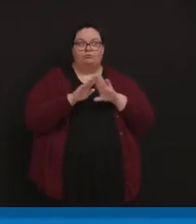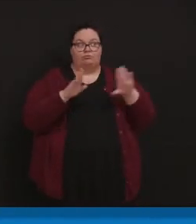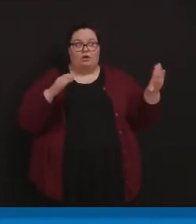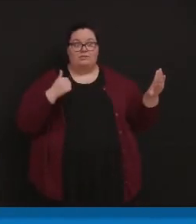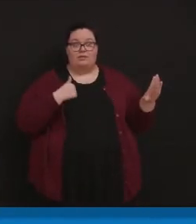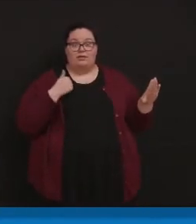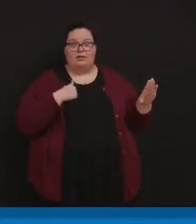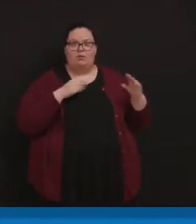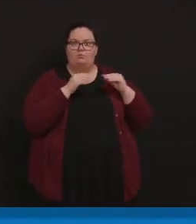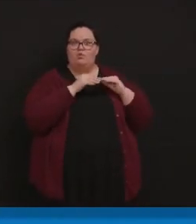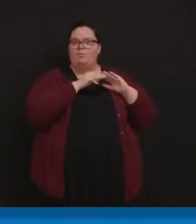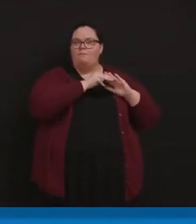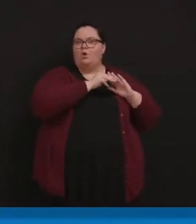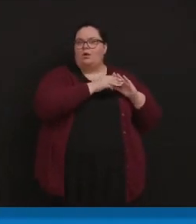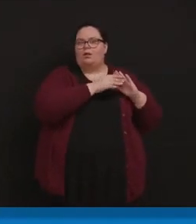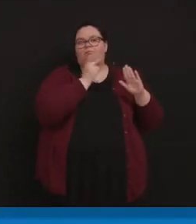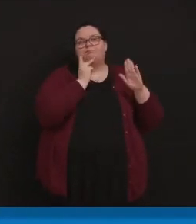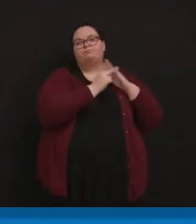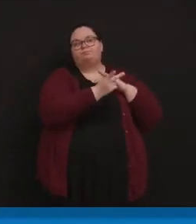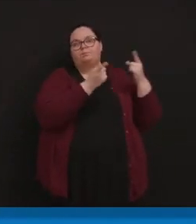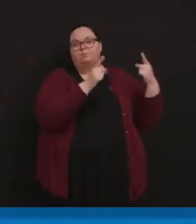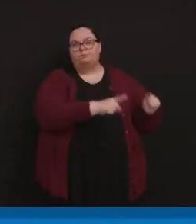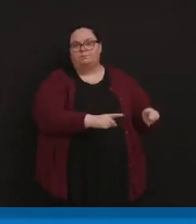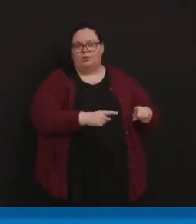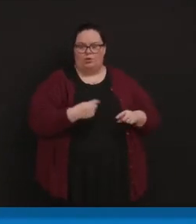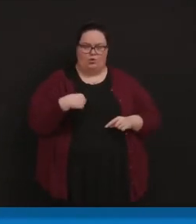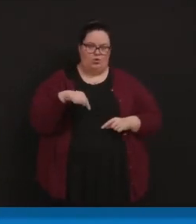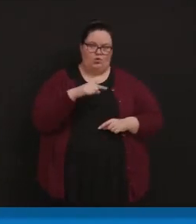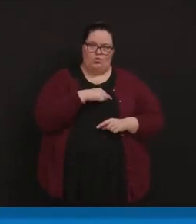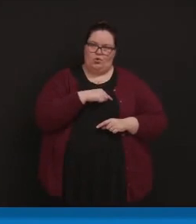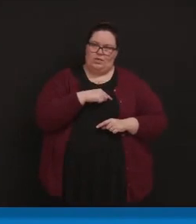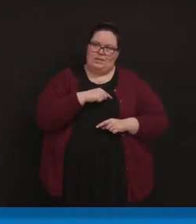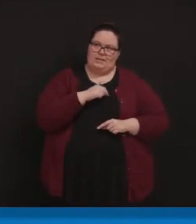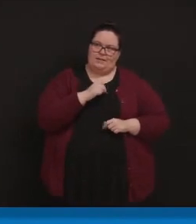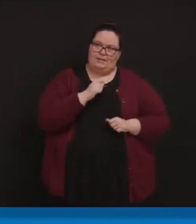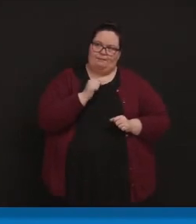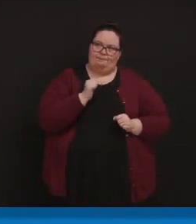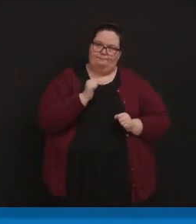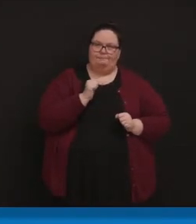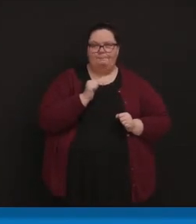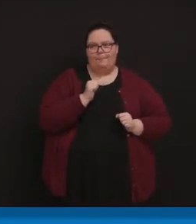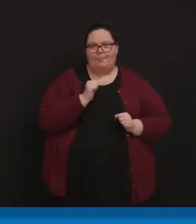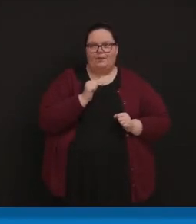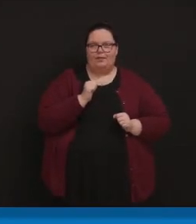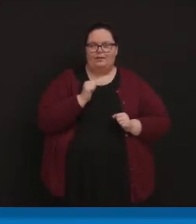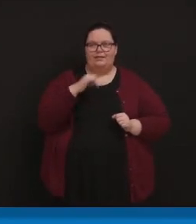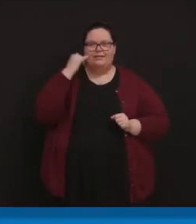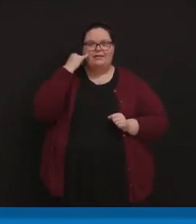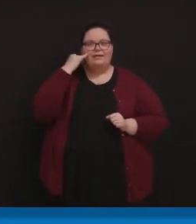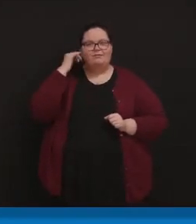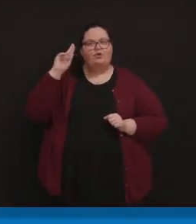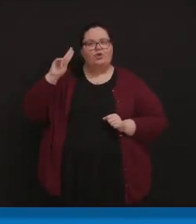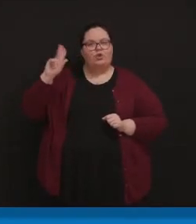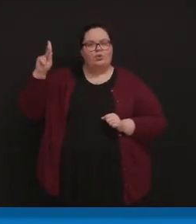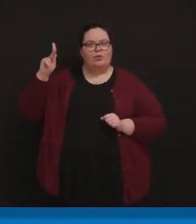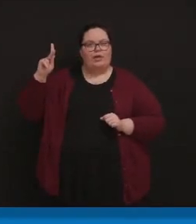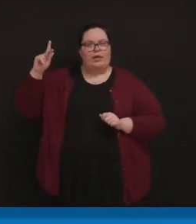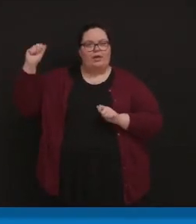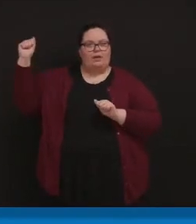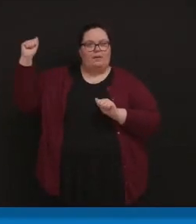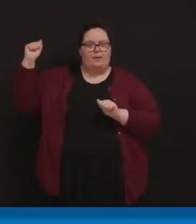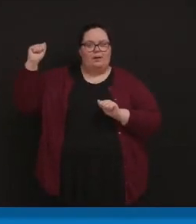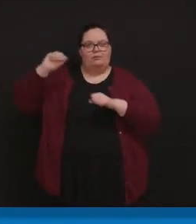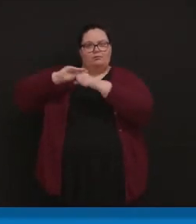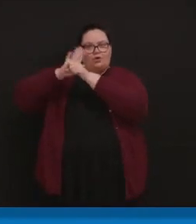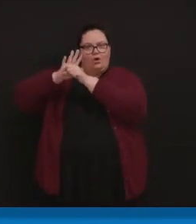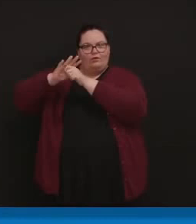level, there is more modeling happening. We probably will model what would happen with the new variant as well, because we've seen what's happening